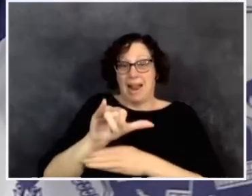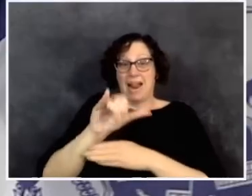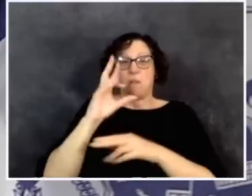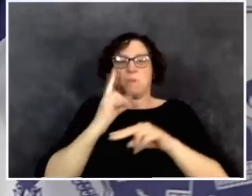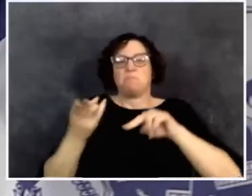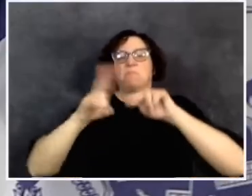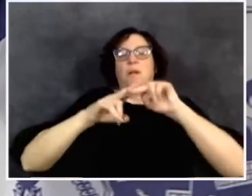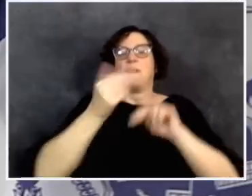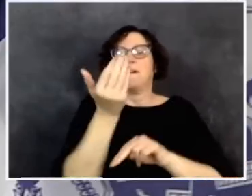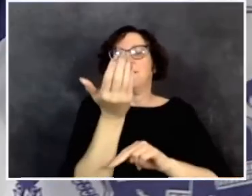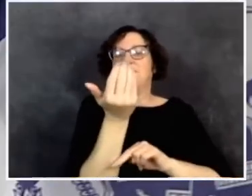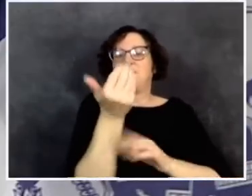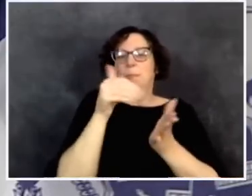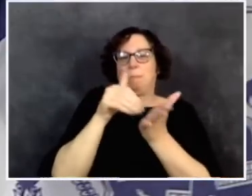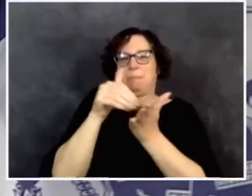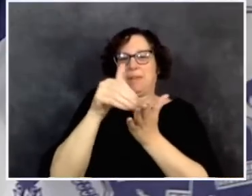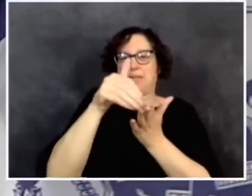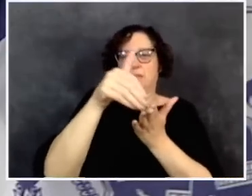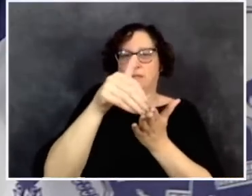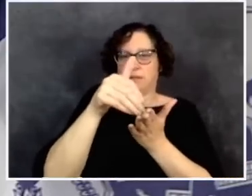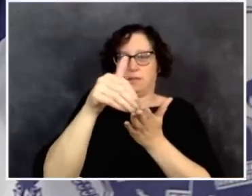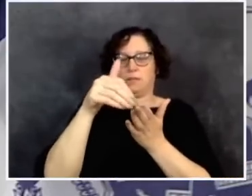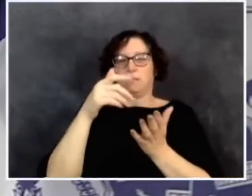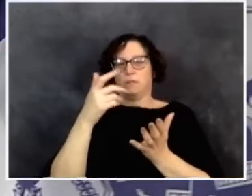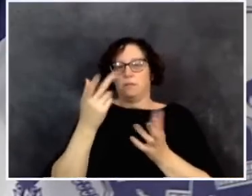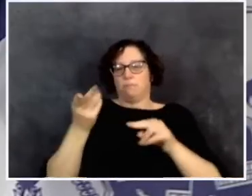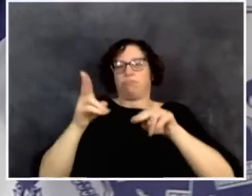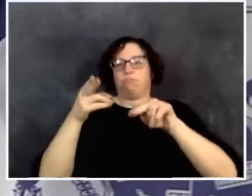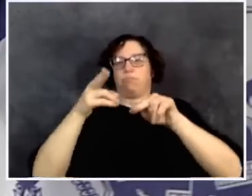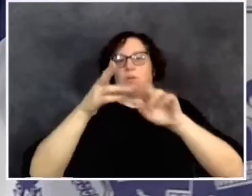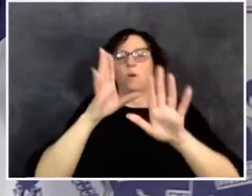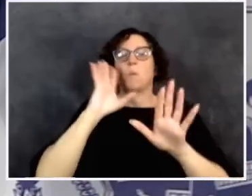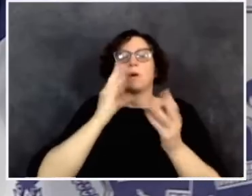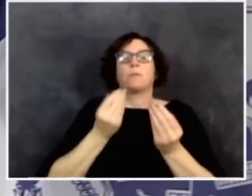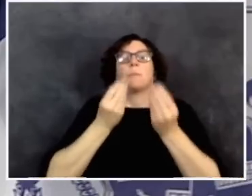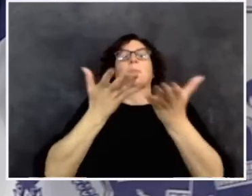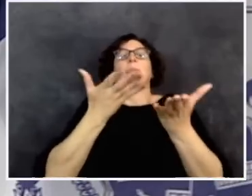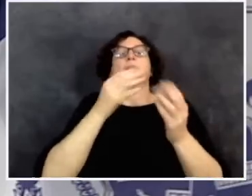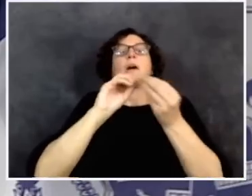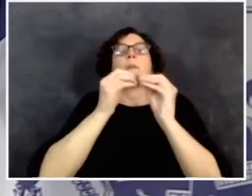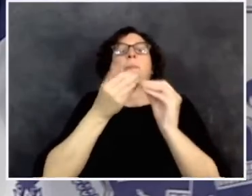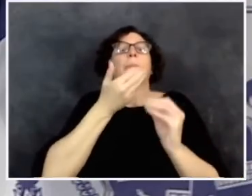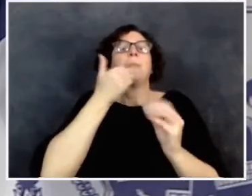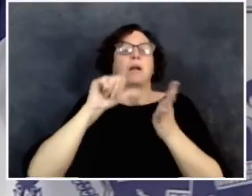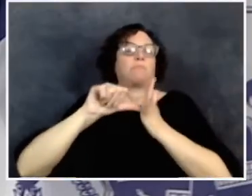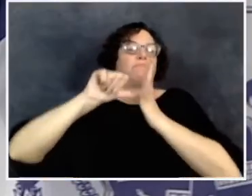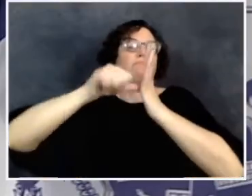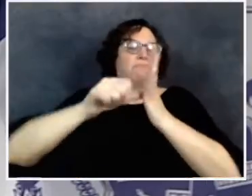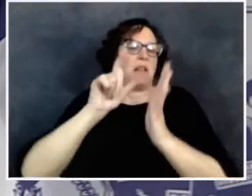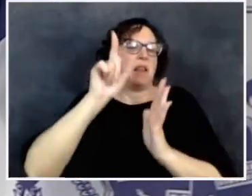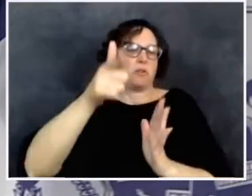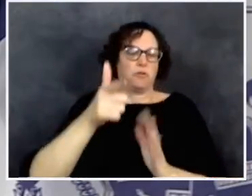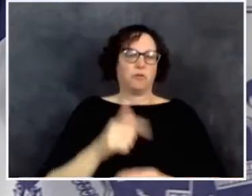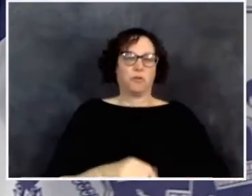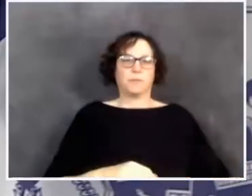in. But we'll get you a better estimate on, how many people we think are affected and where we think it's going.